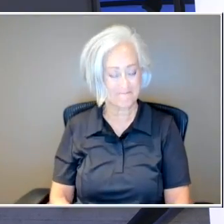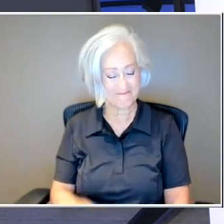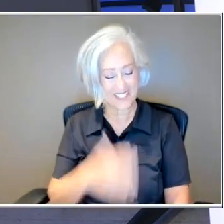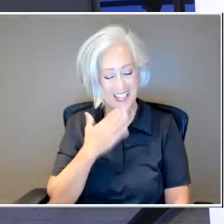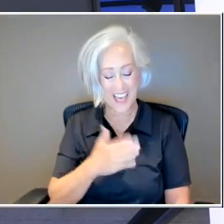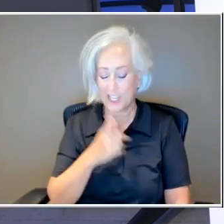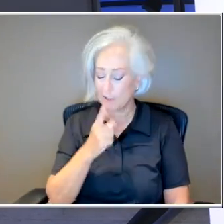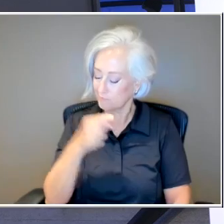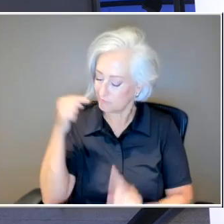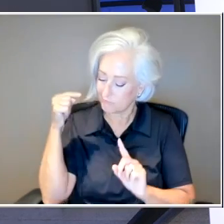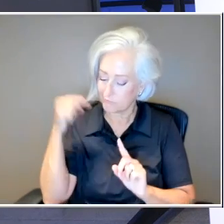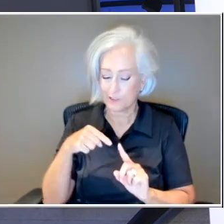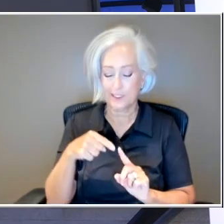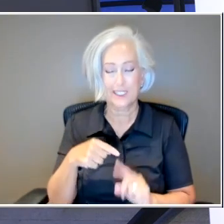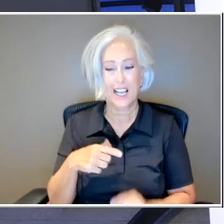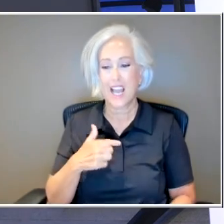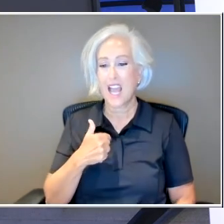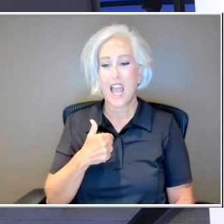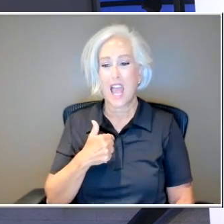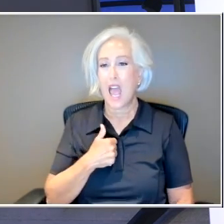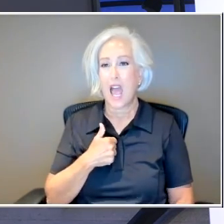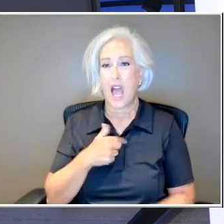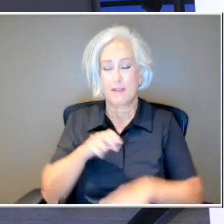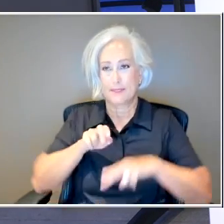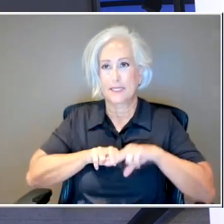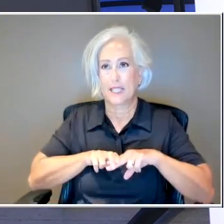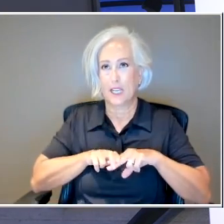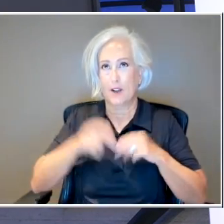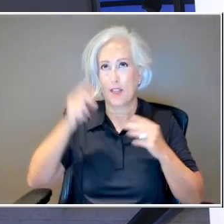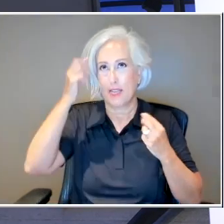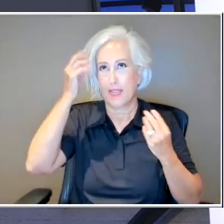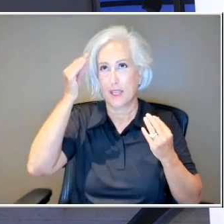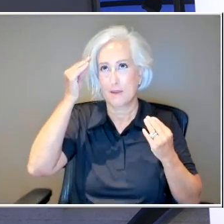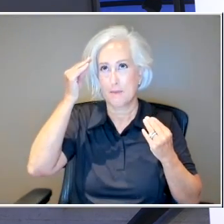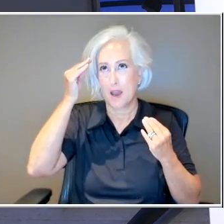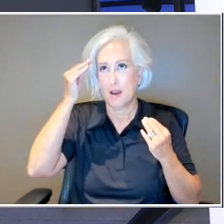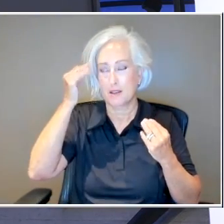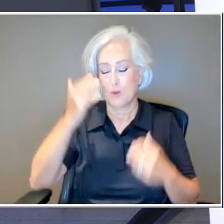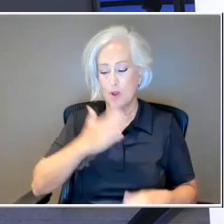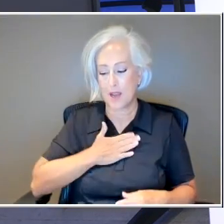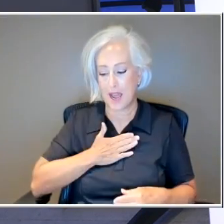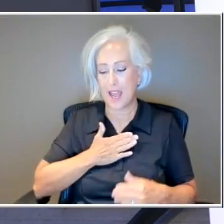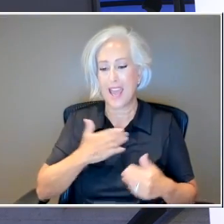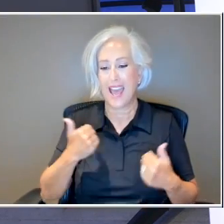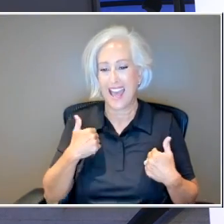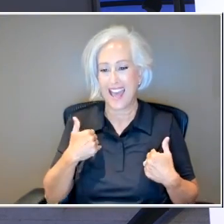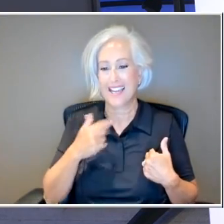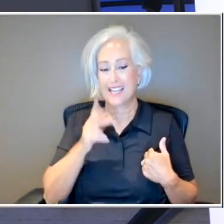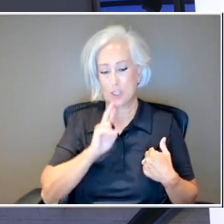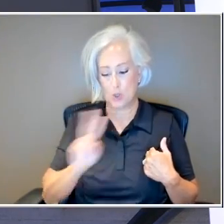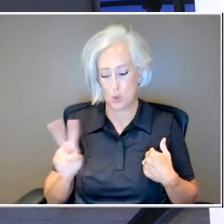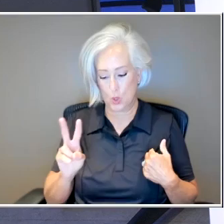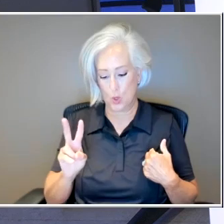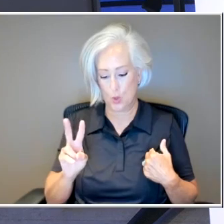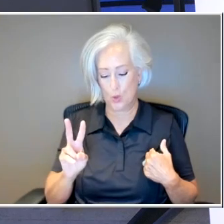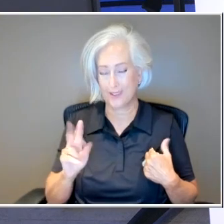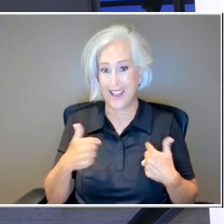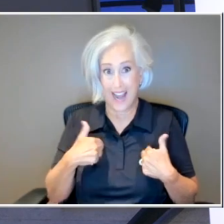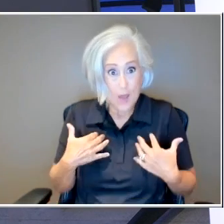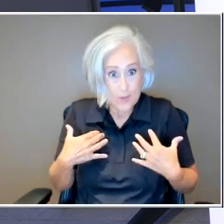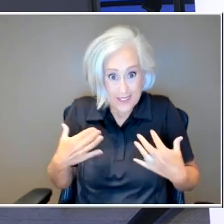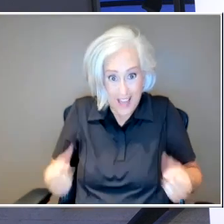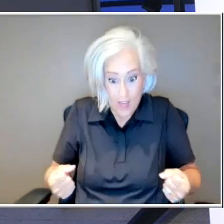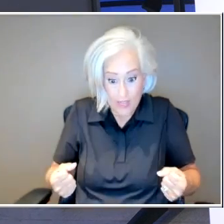because I'm just sitting there as just thinking back when I had a 2-year-old. I mean, at my healthiest, it's exhausting, and then you're dealing with a